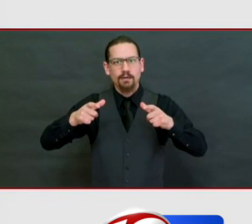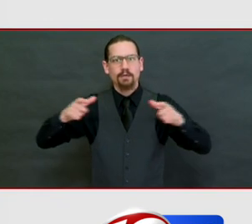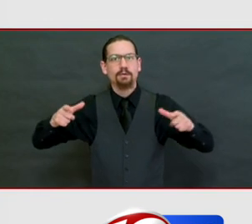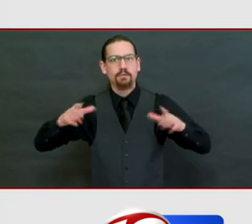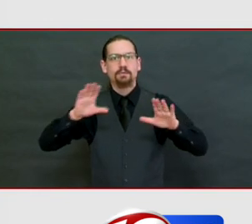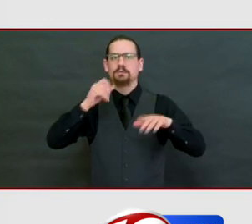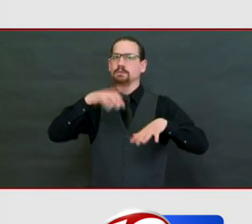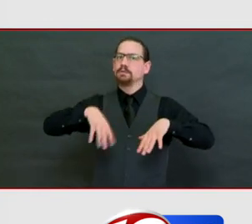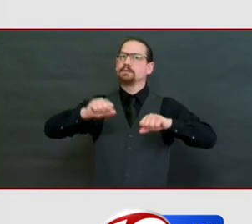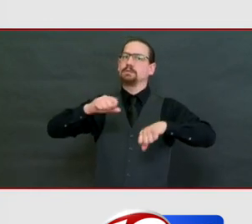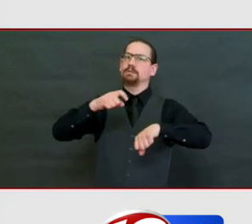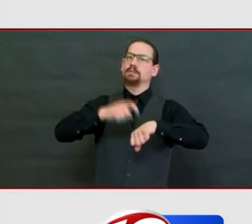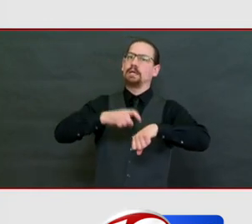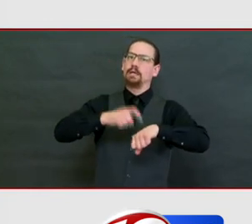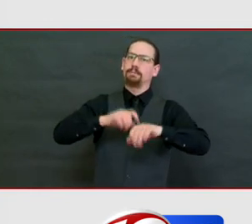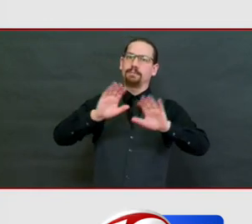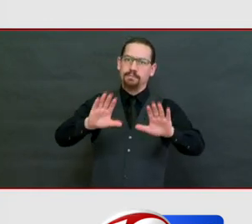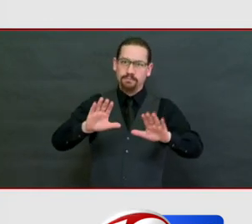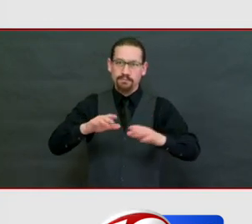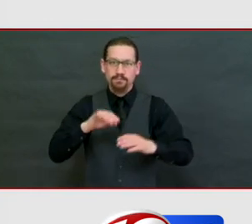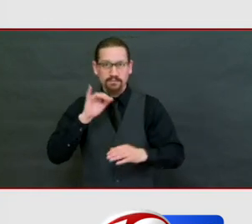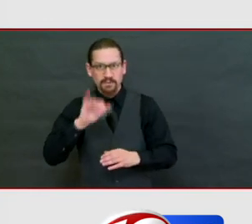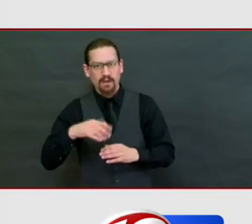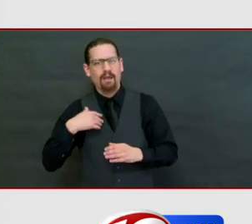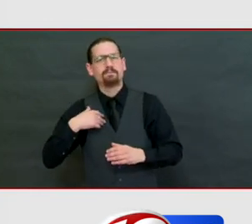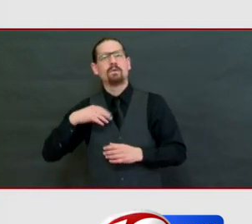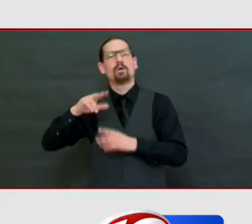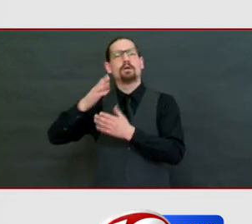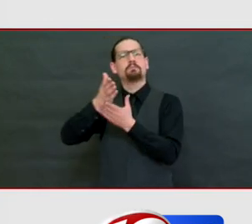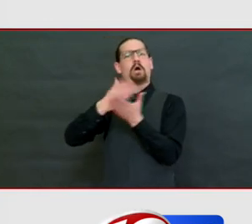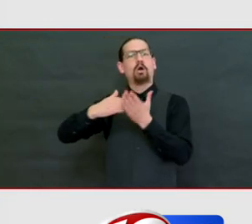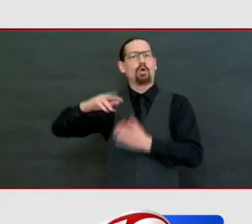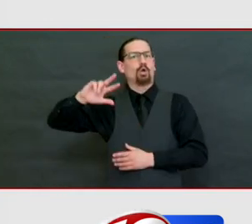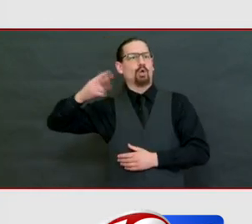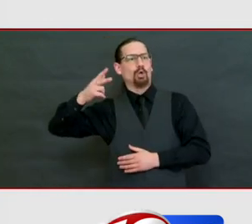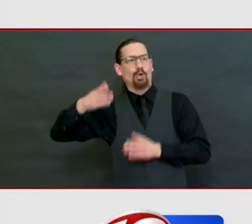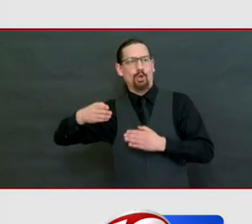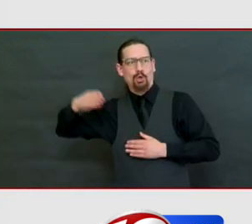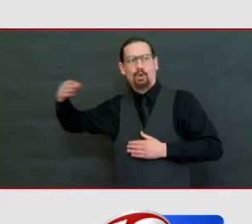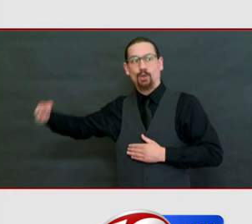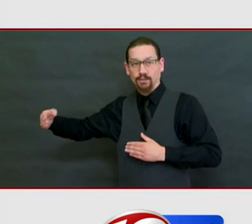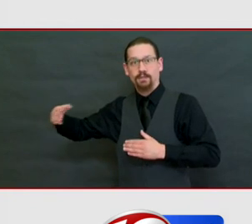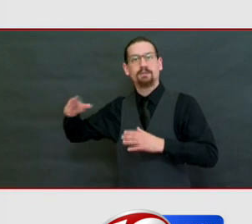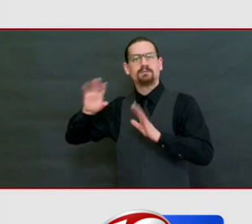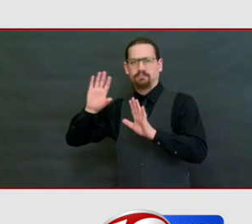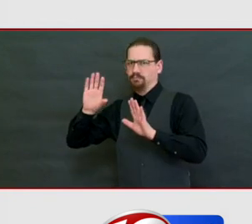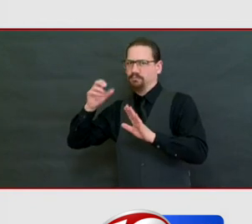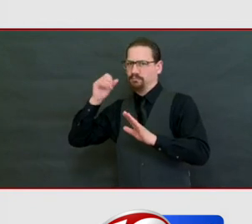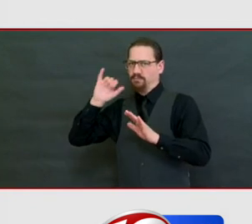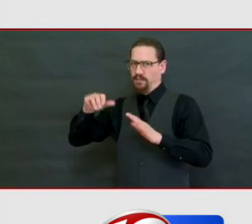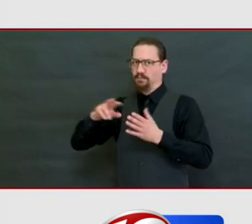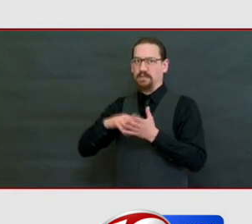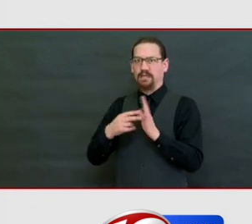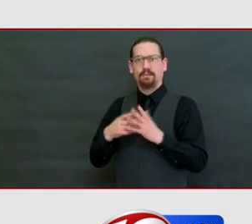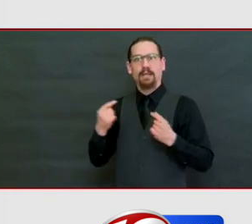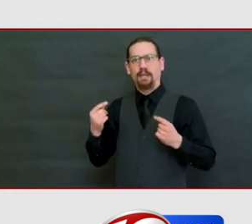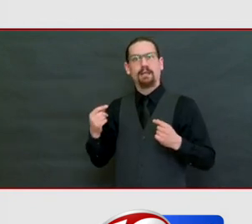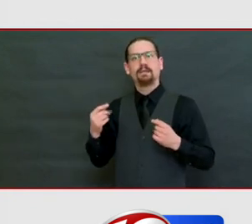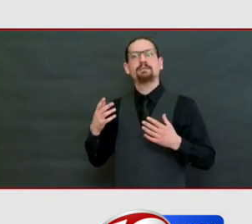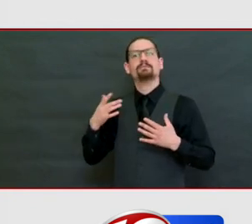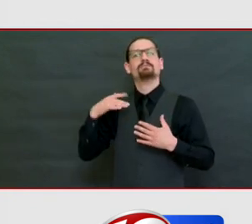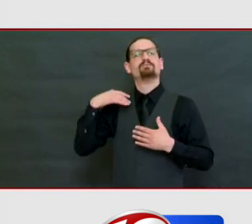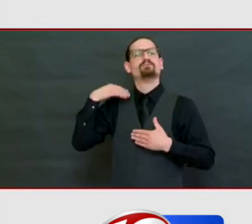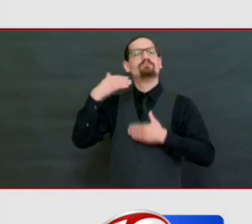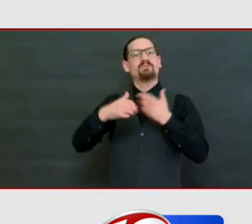some real confidence that we know what we're doing. We've learned how to live with the virus safely. We can operate commerce under a new set of